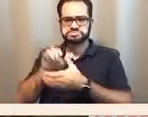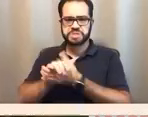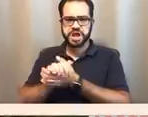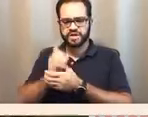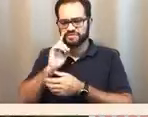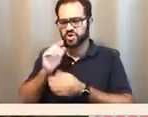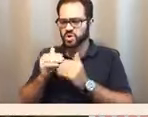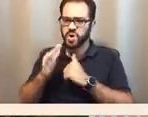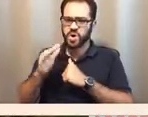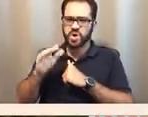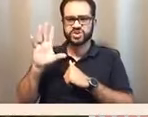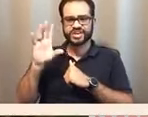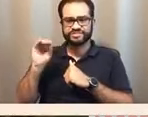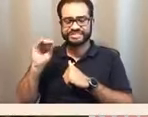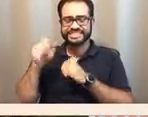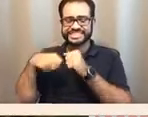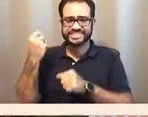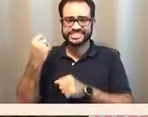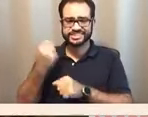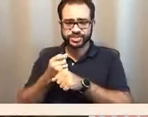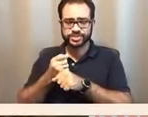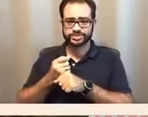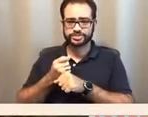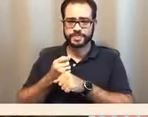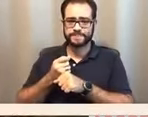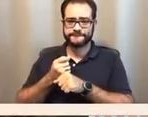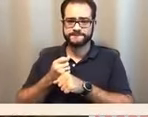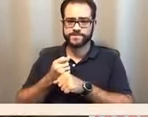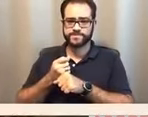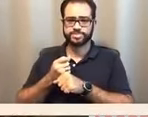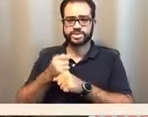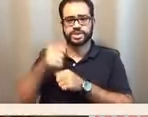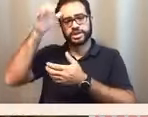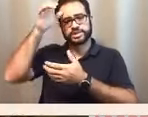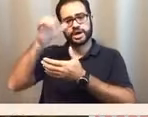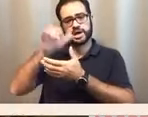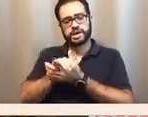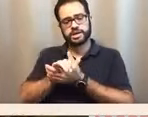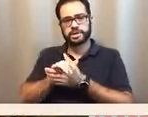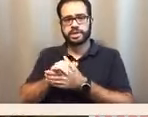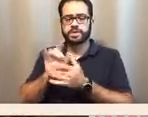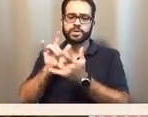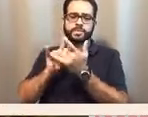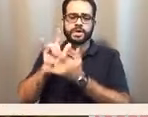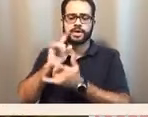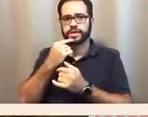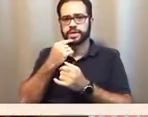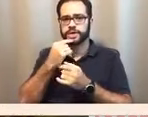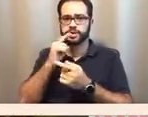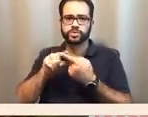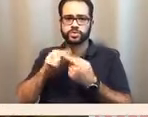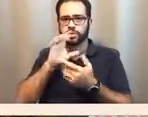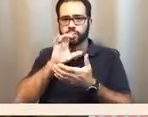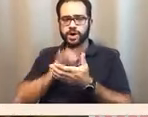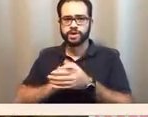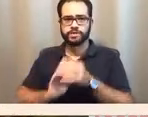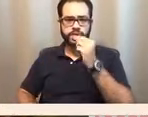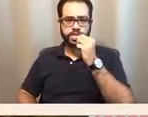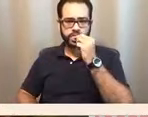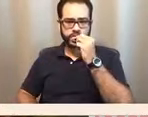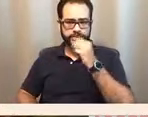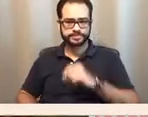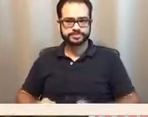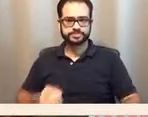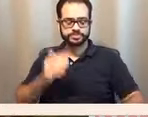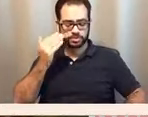50 years. And the husband romantically said to the wife, "You know, we've been married